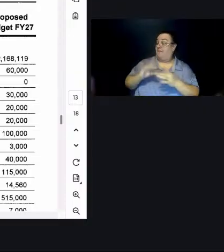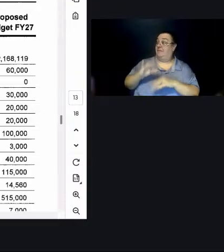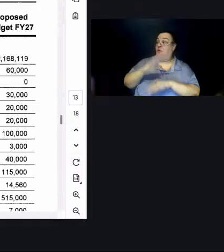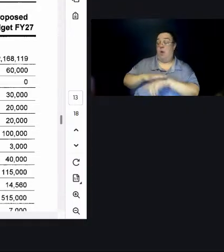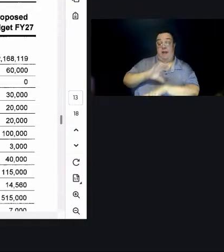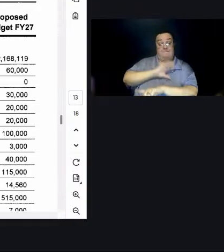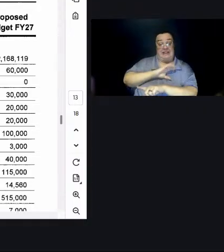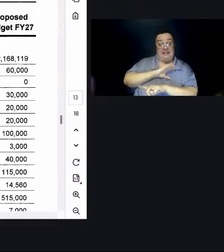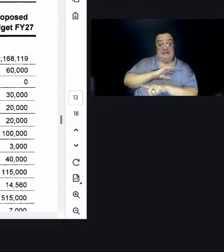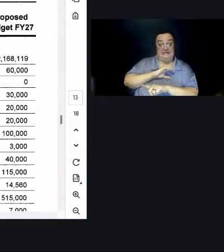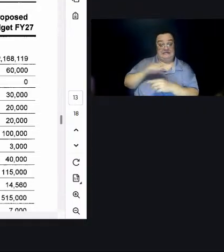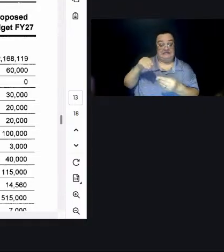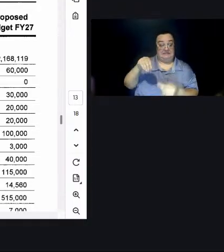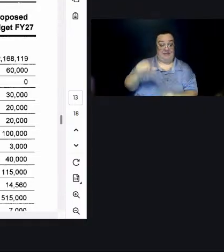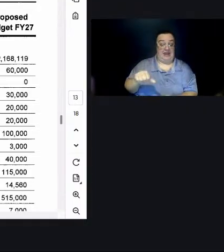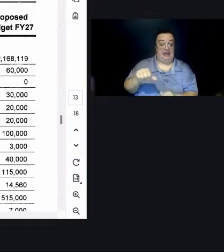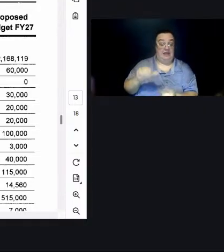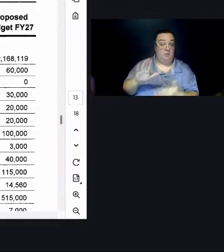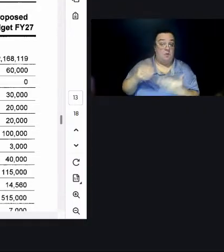proposed spending?